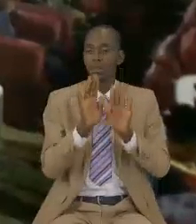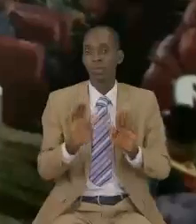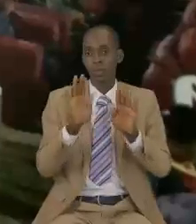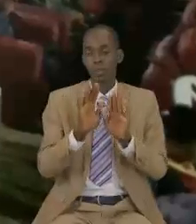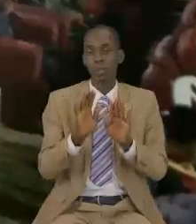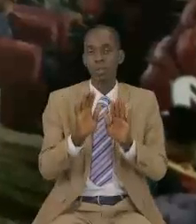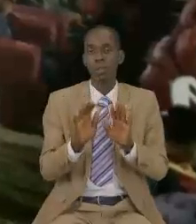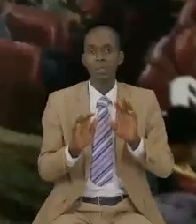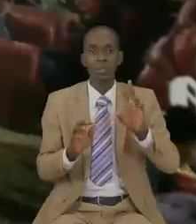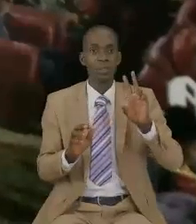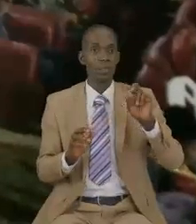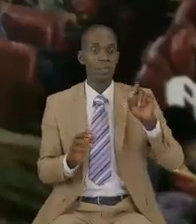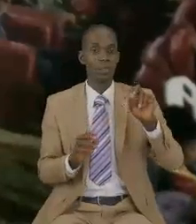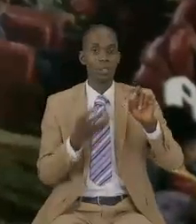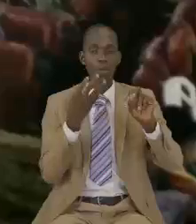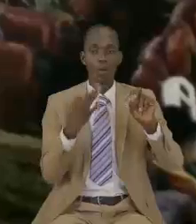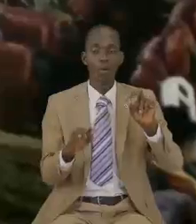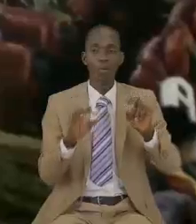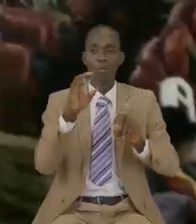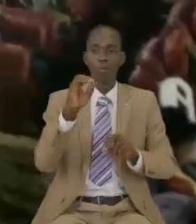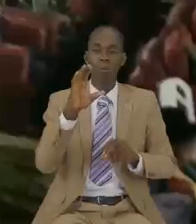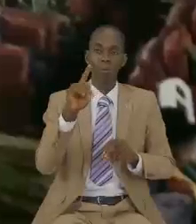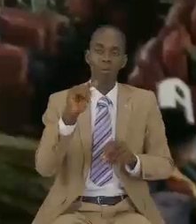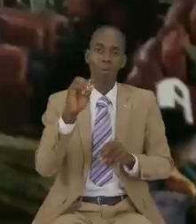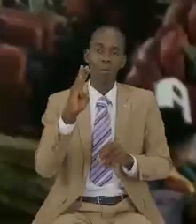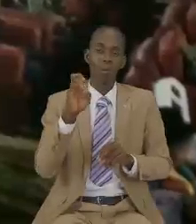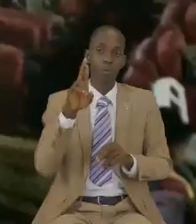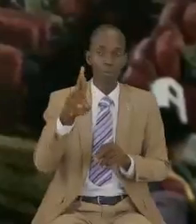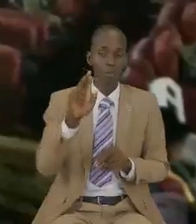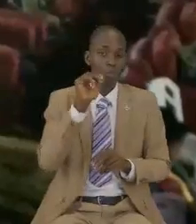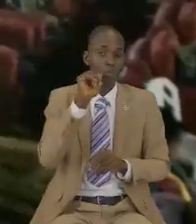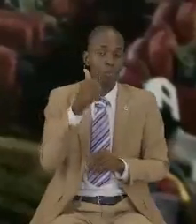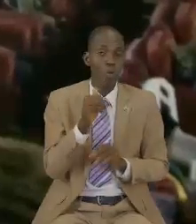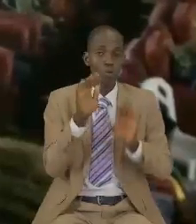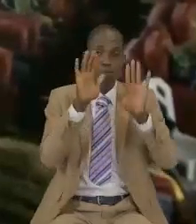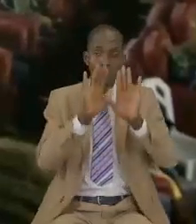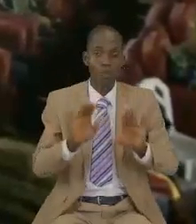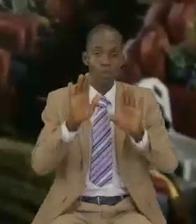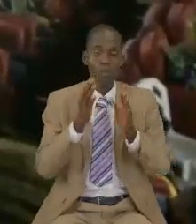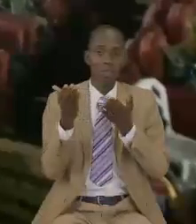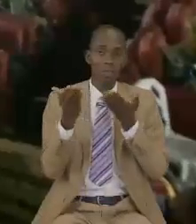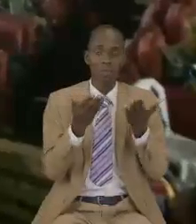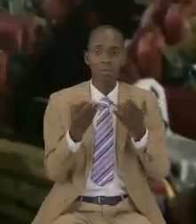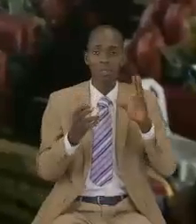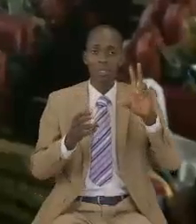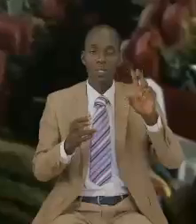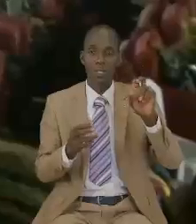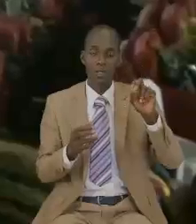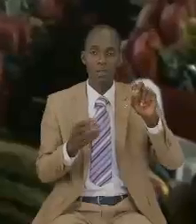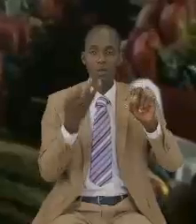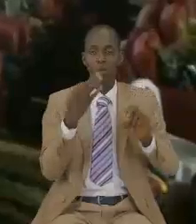30th November, sorry, October. Tomorrow, Sunday, 30th